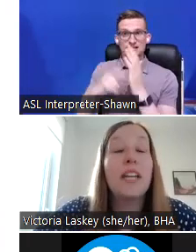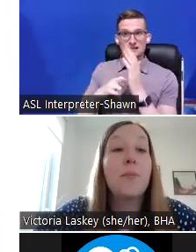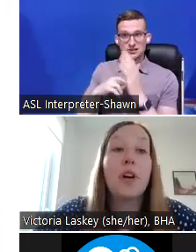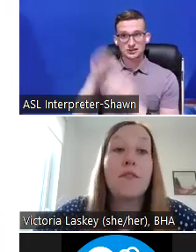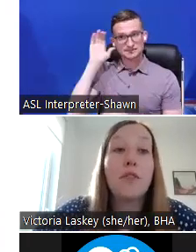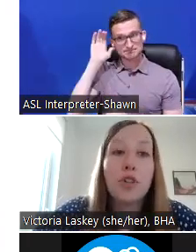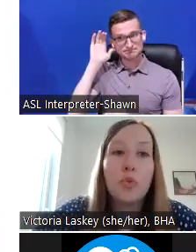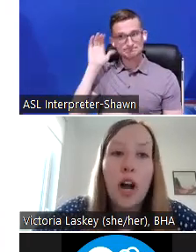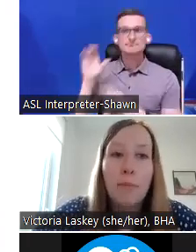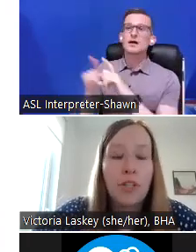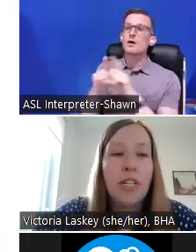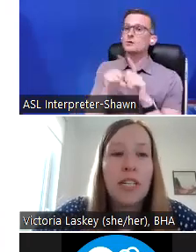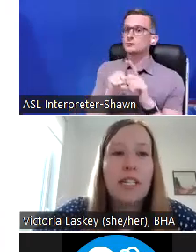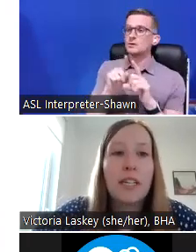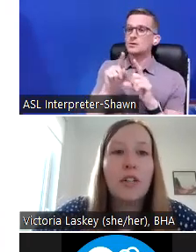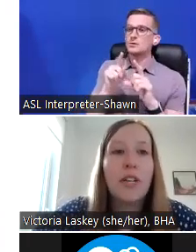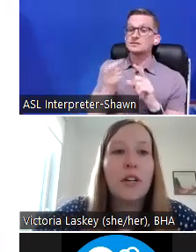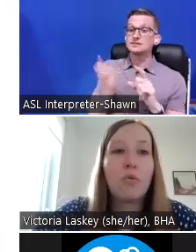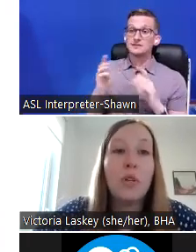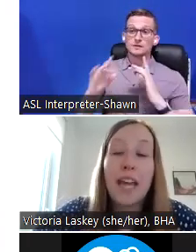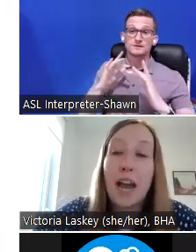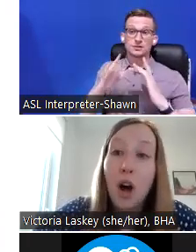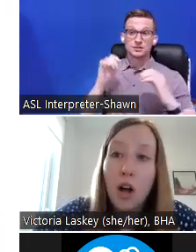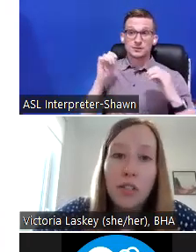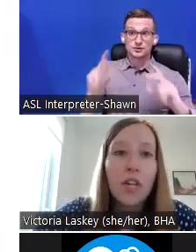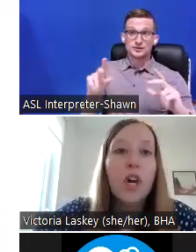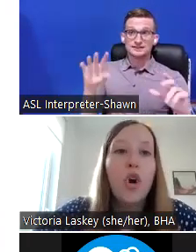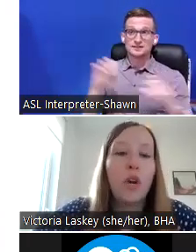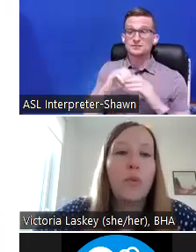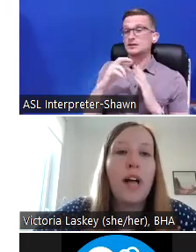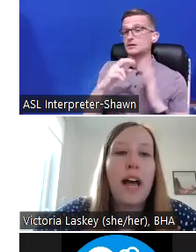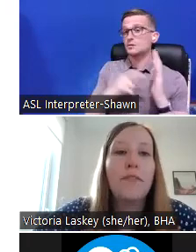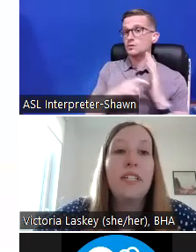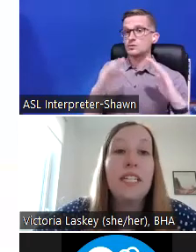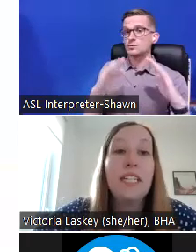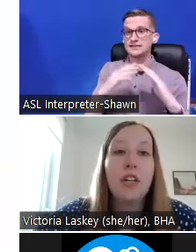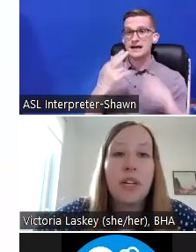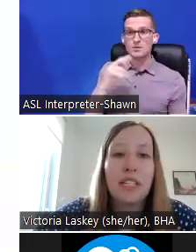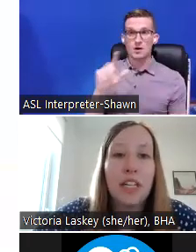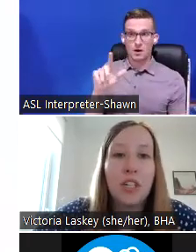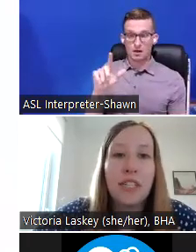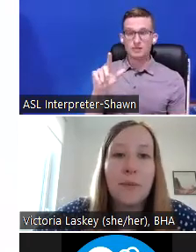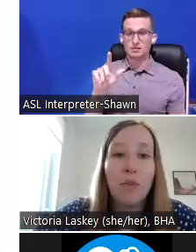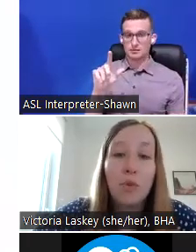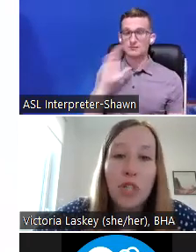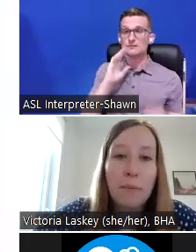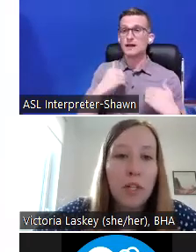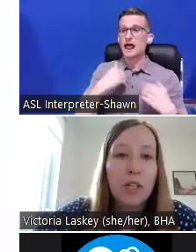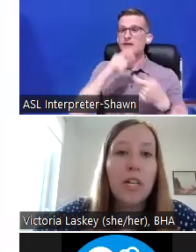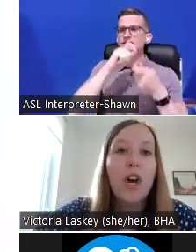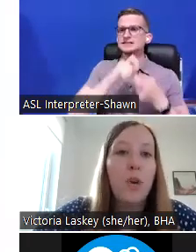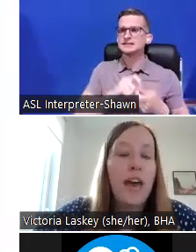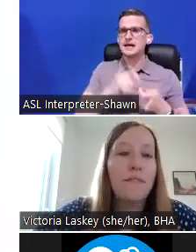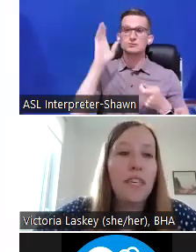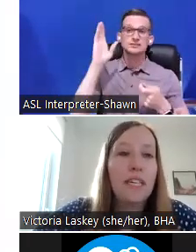a number of virtual opportunities, including rule town halls, where we will have detailed presentations about rule